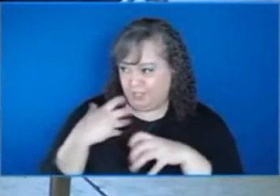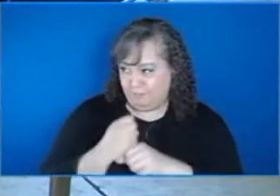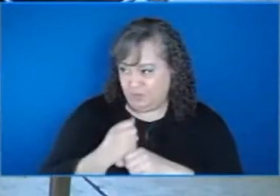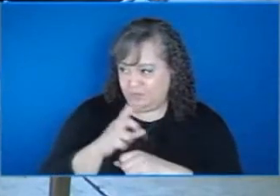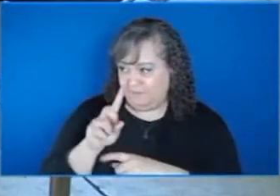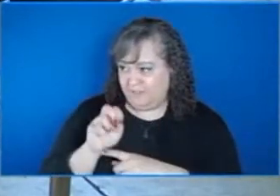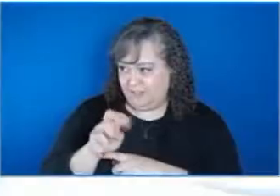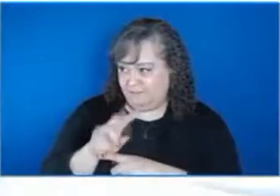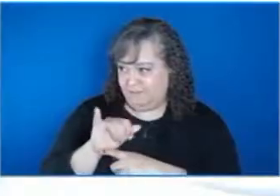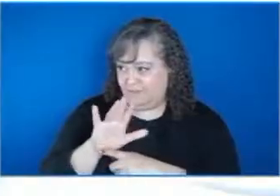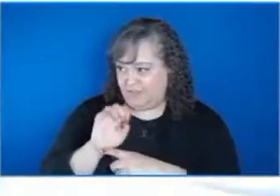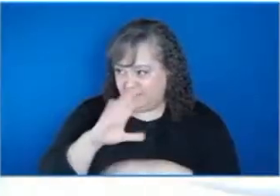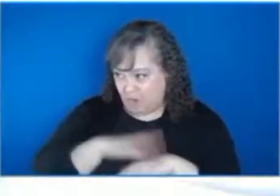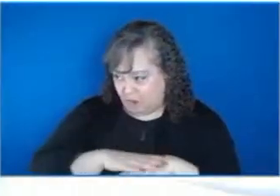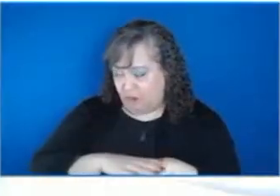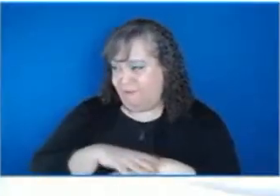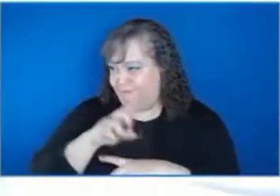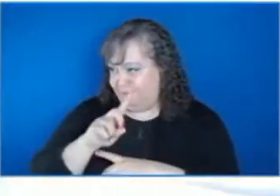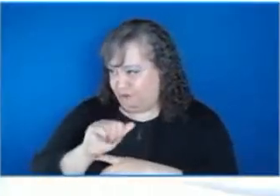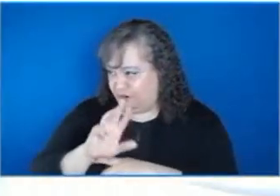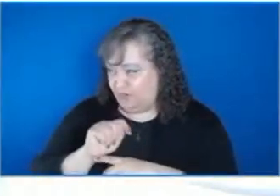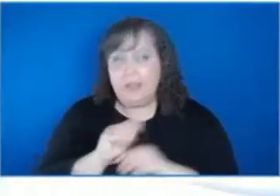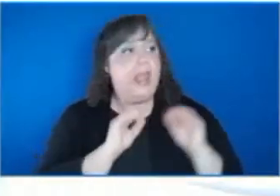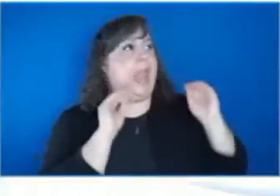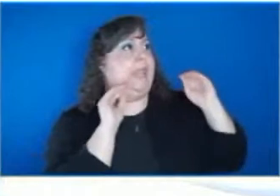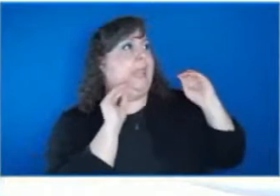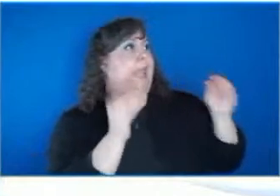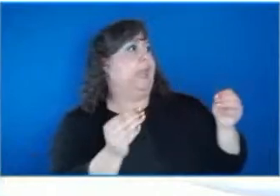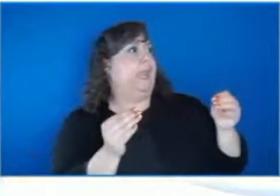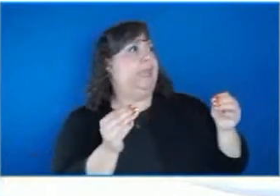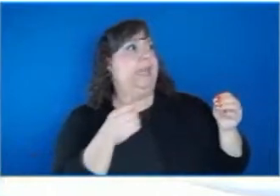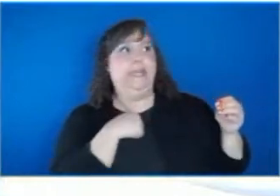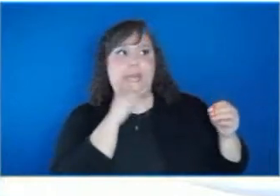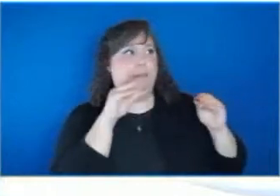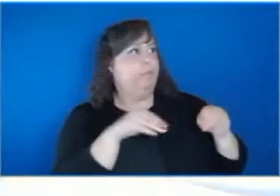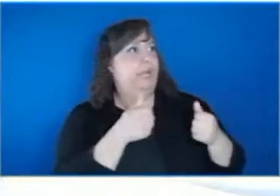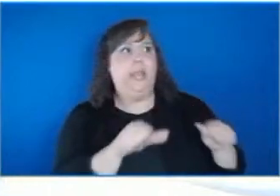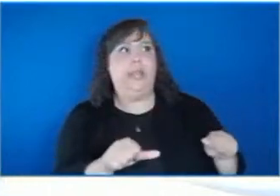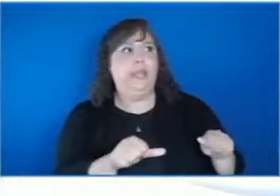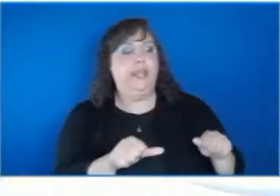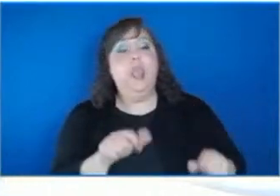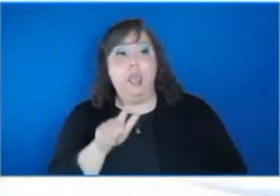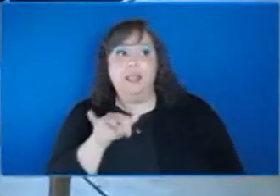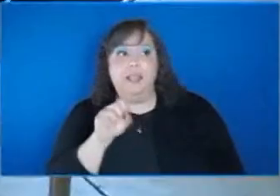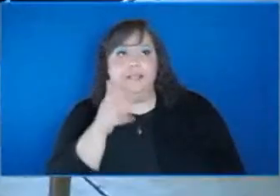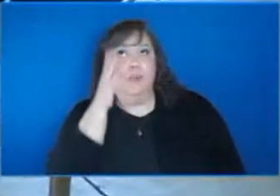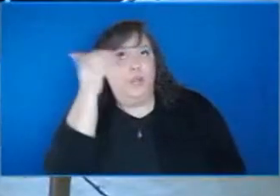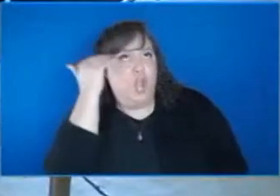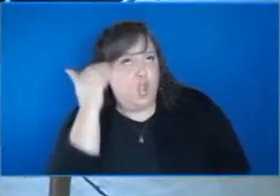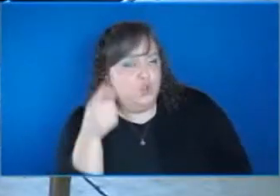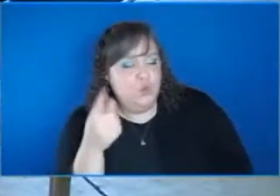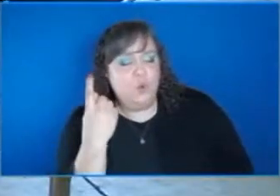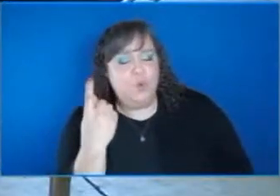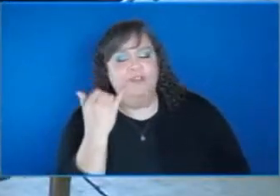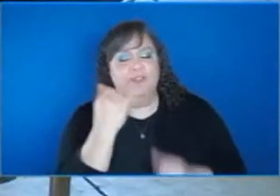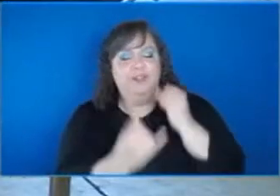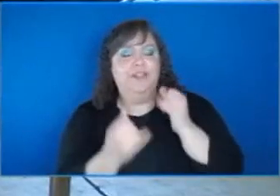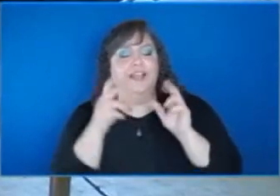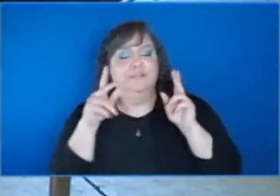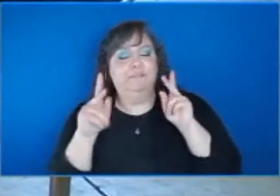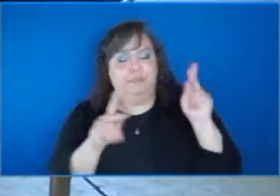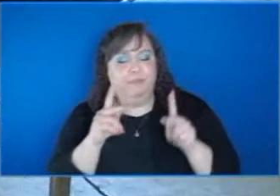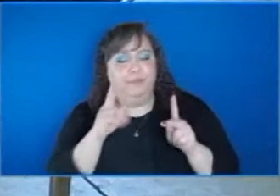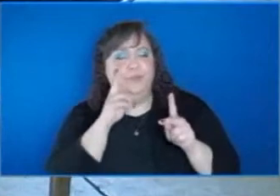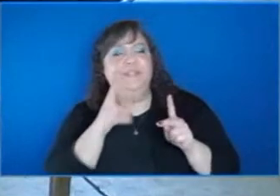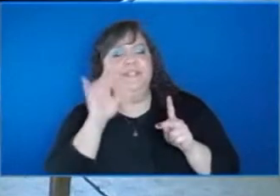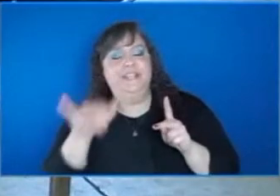did not put any explosive devices on the spacecraft. And Lisa would know. I you would were one know. of the last people to see the spacecraft, Yes, I right? was one of the last